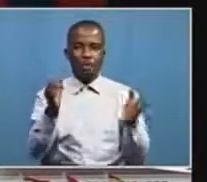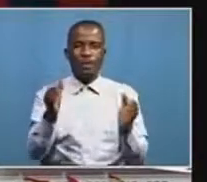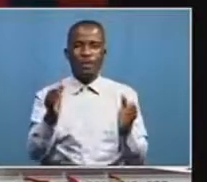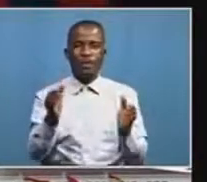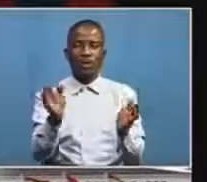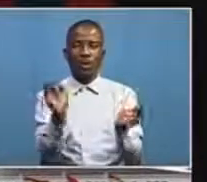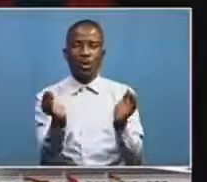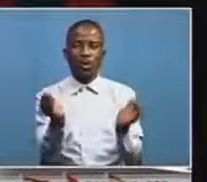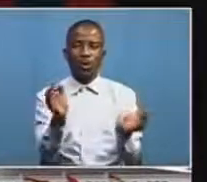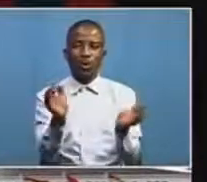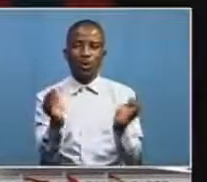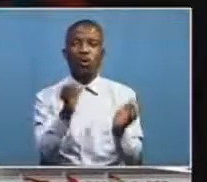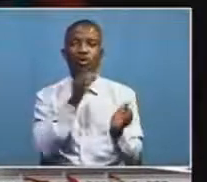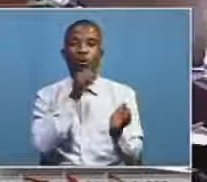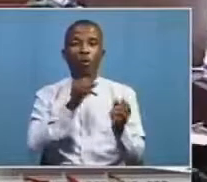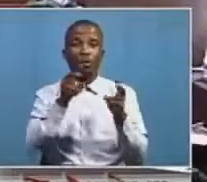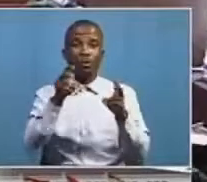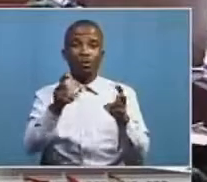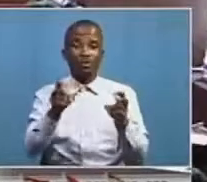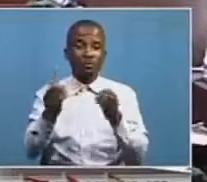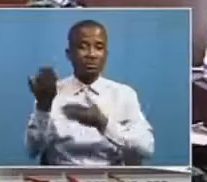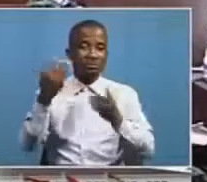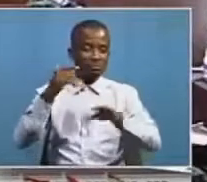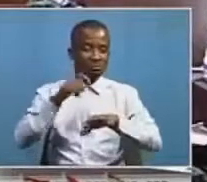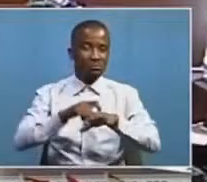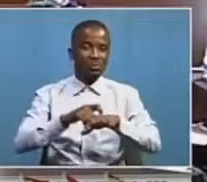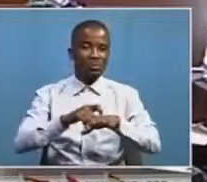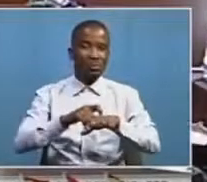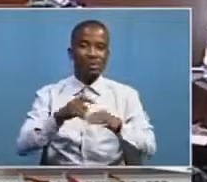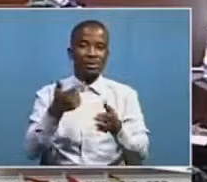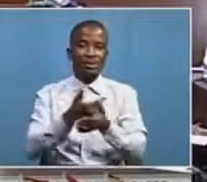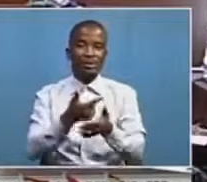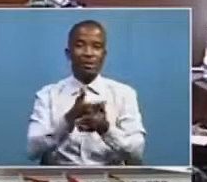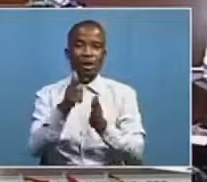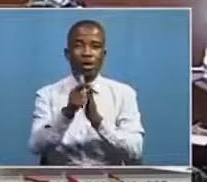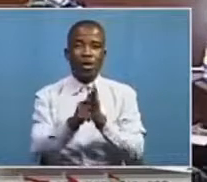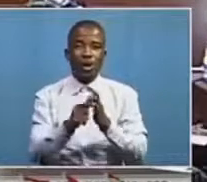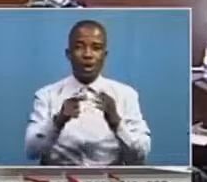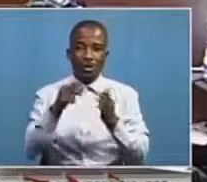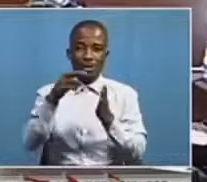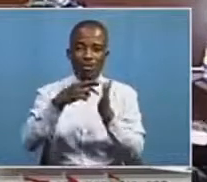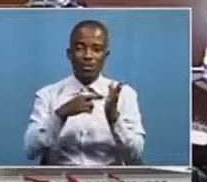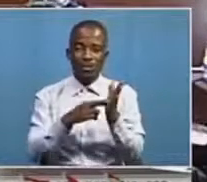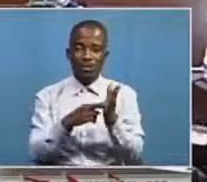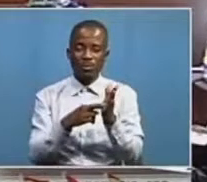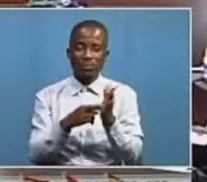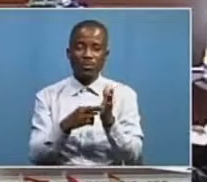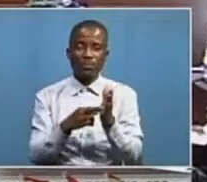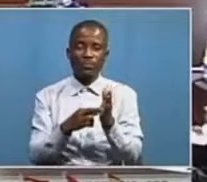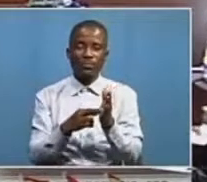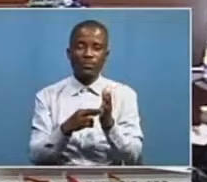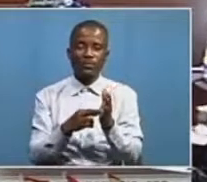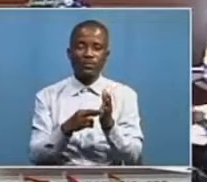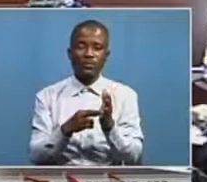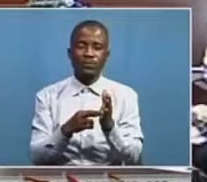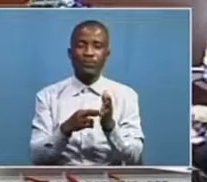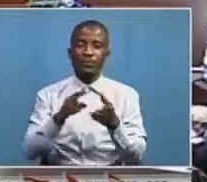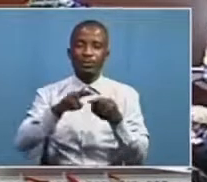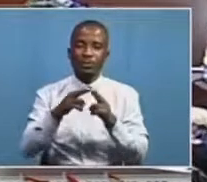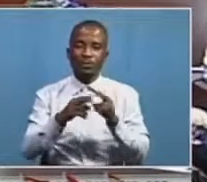General, 1996-97, Supreme Court of Ghana Law Report, page 1. And Eduse versus Attorney General number